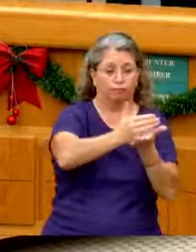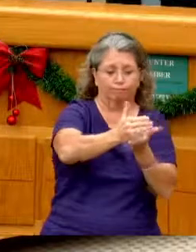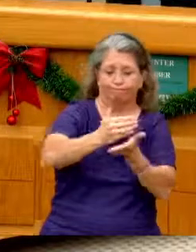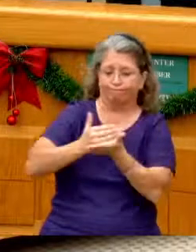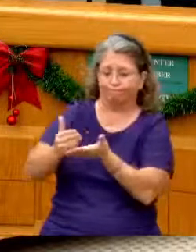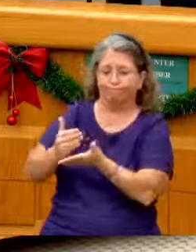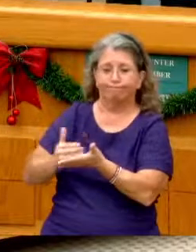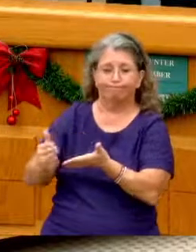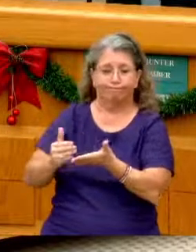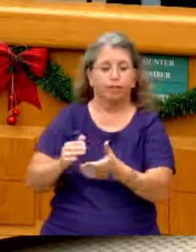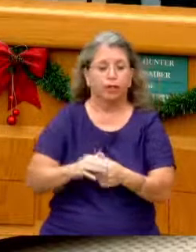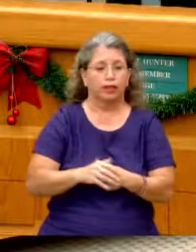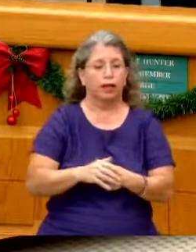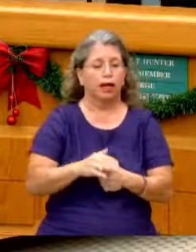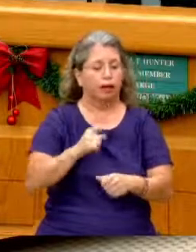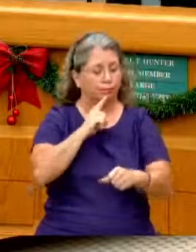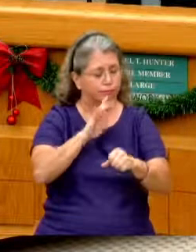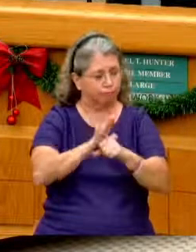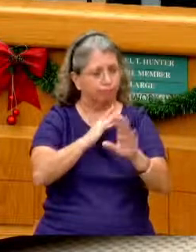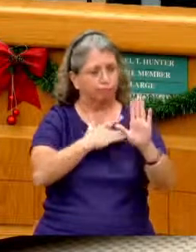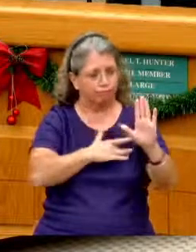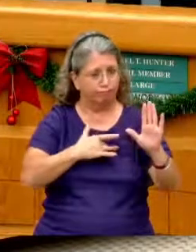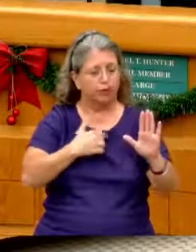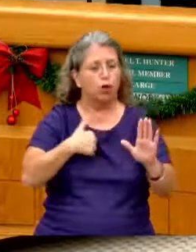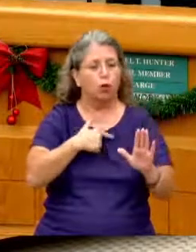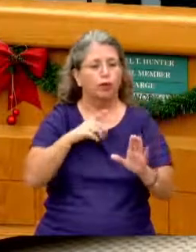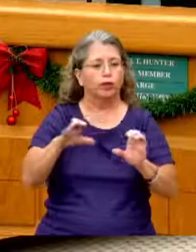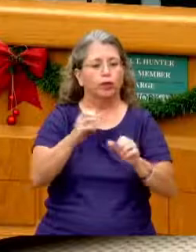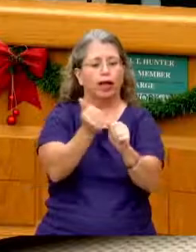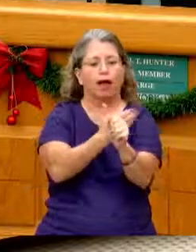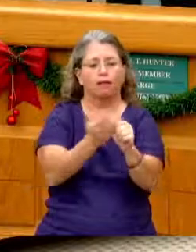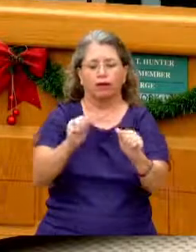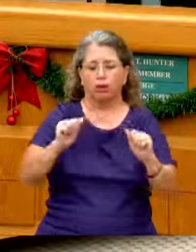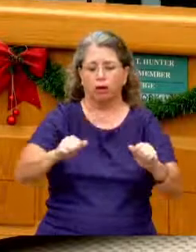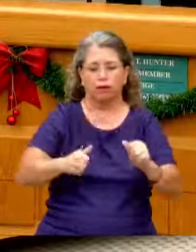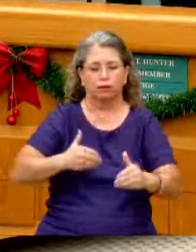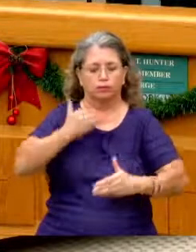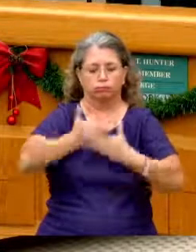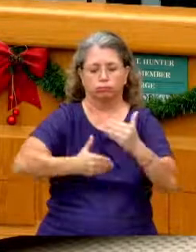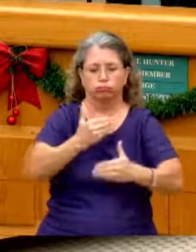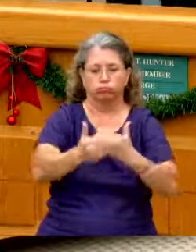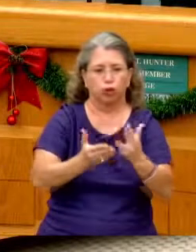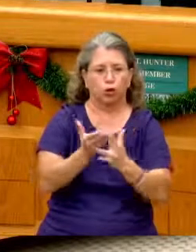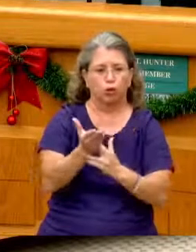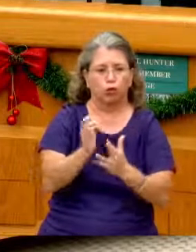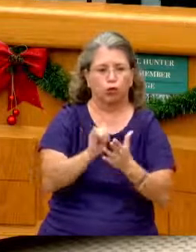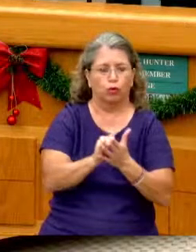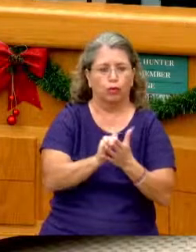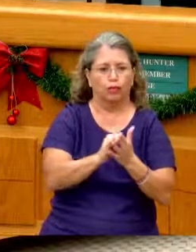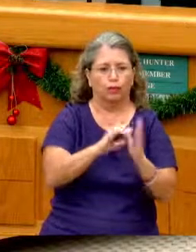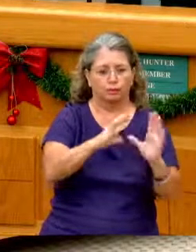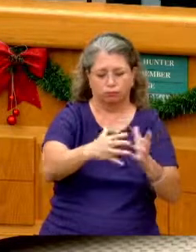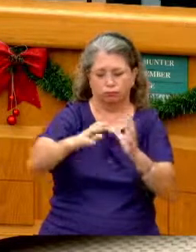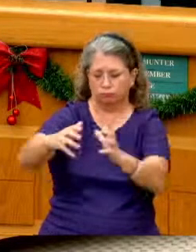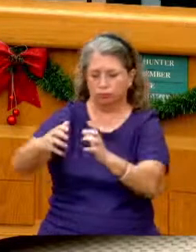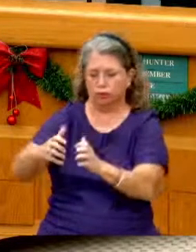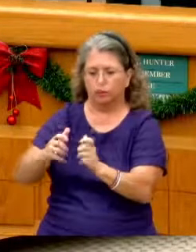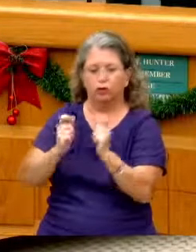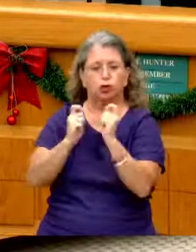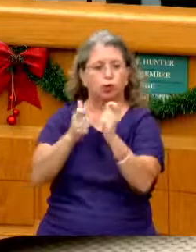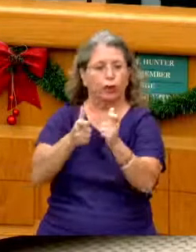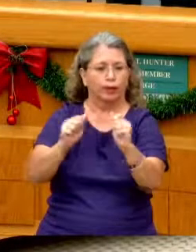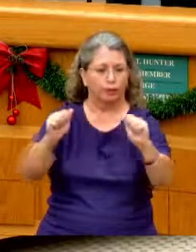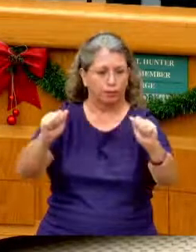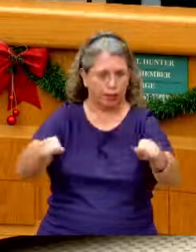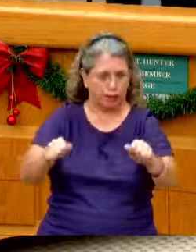assure you that we are doing everything possible to move through these phases as quickly and as efficiently as